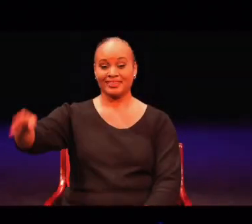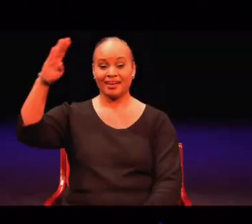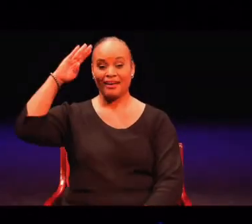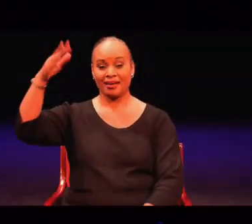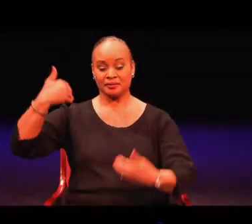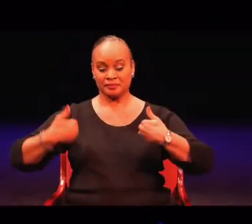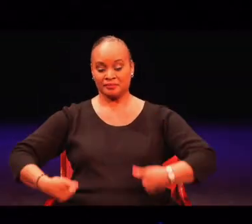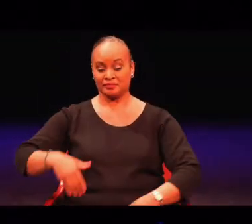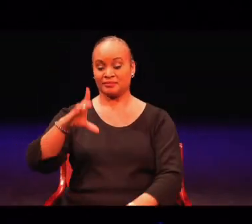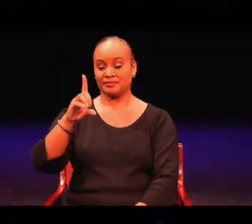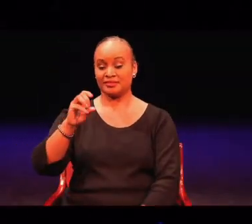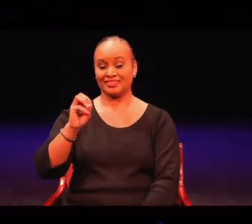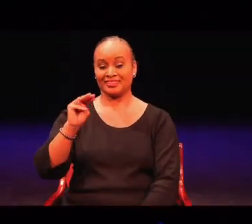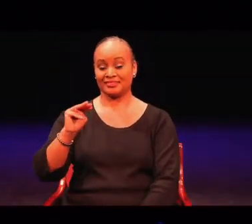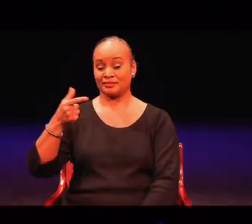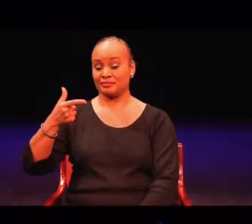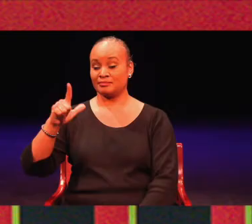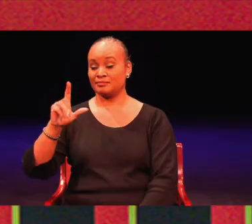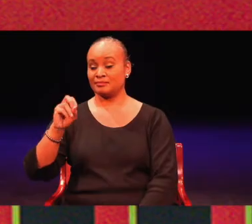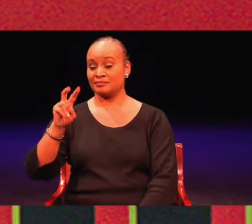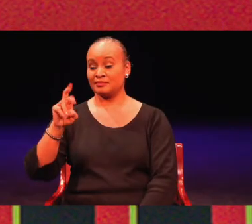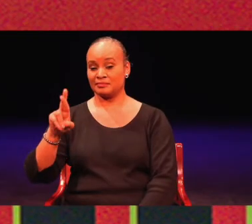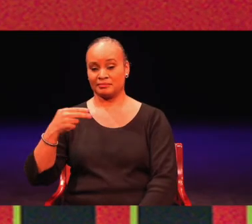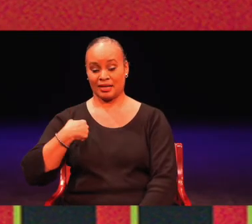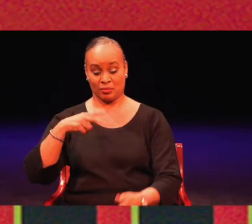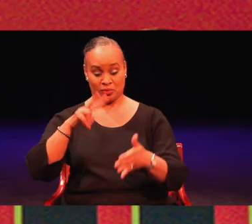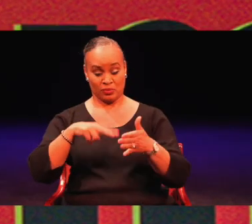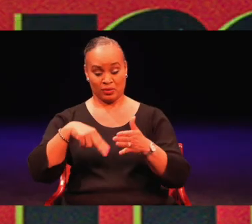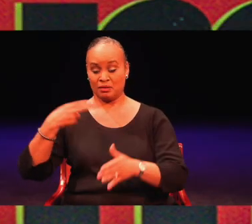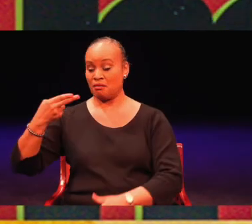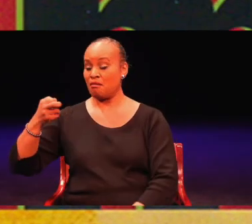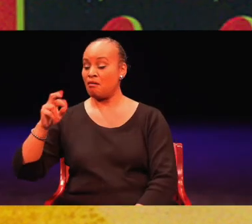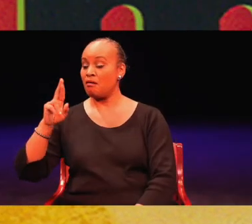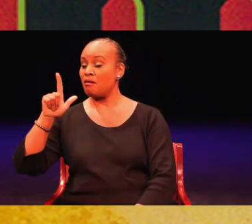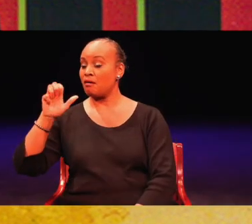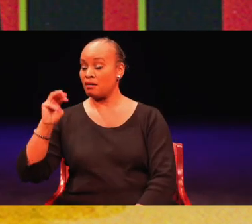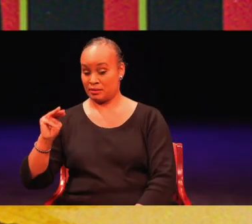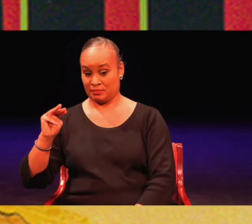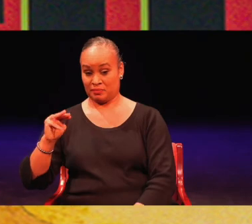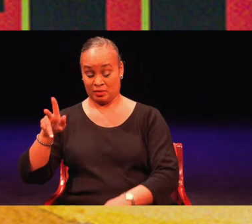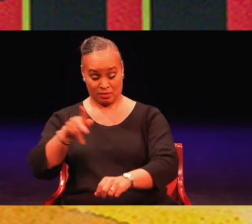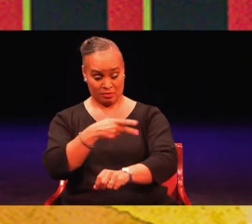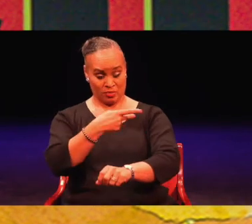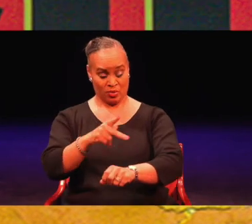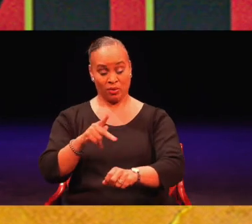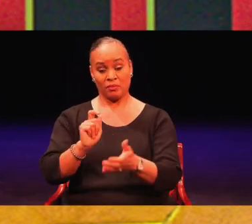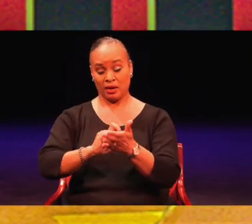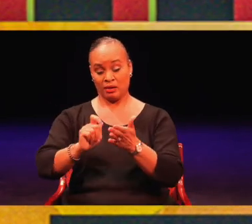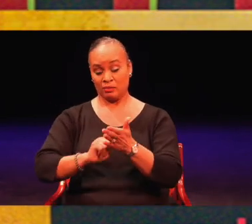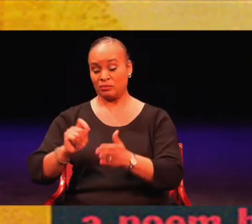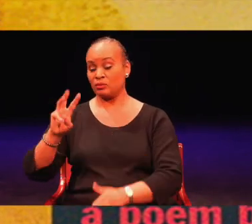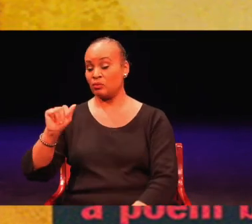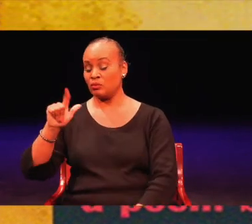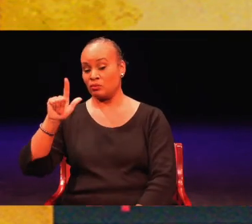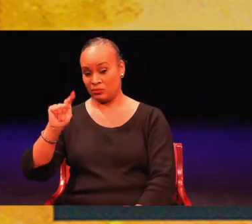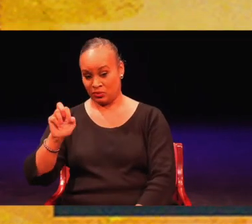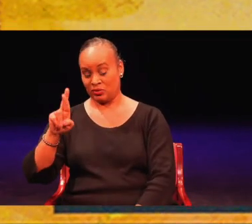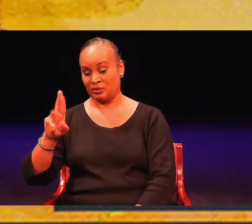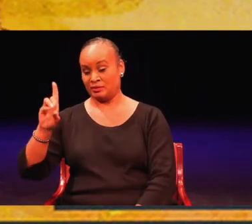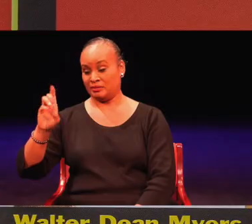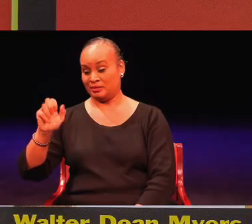Hi, I'm Dom Glover, and I'm going to be reading Harlem, a poem by Walter Dean Myers and pictures by Christopher